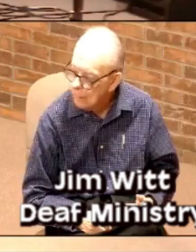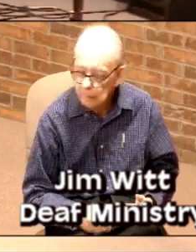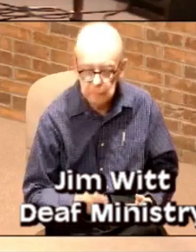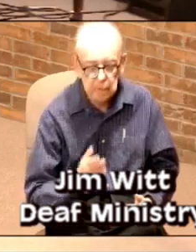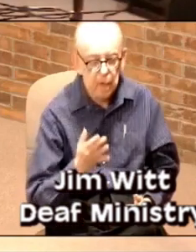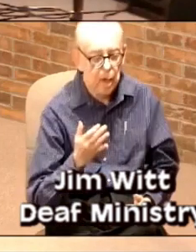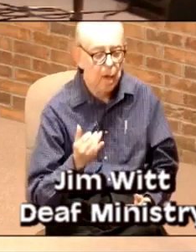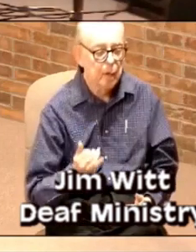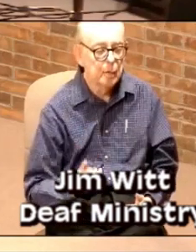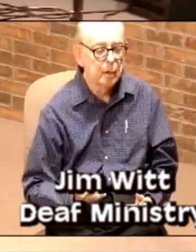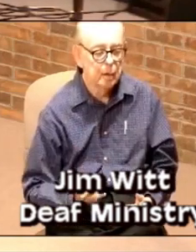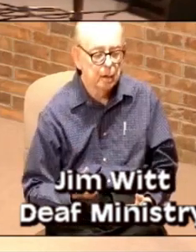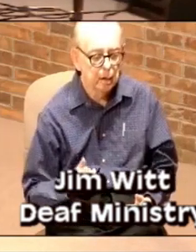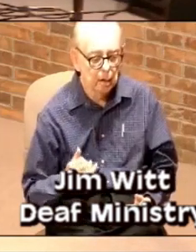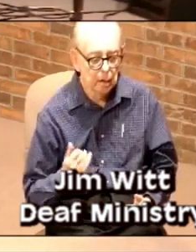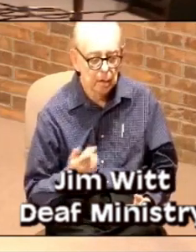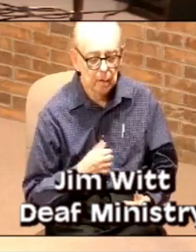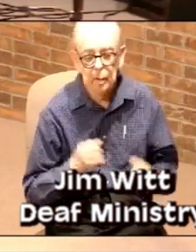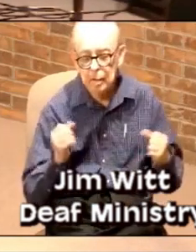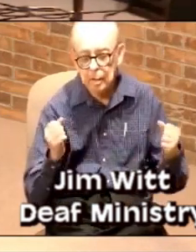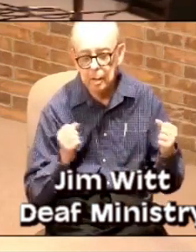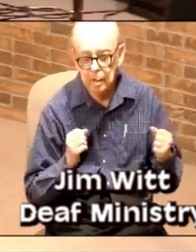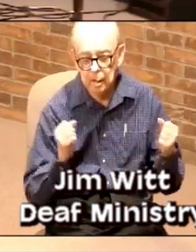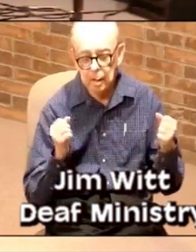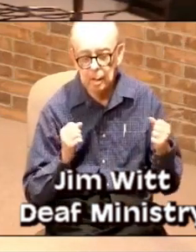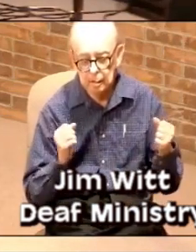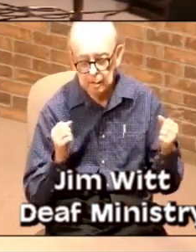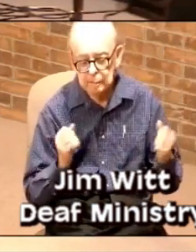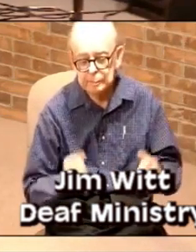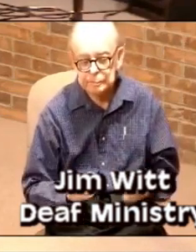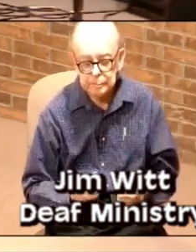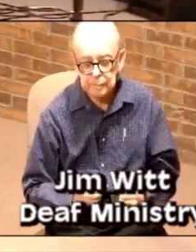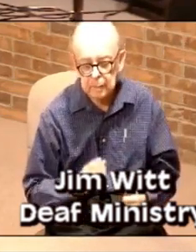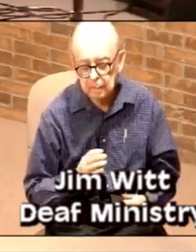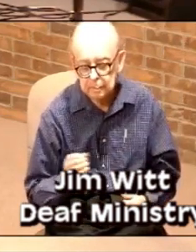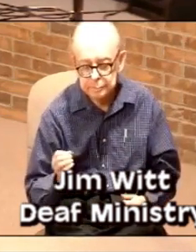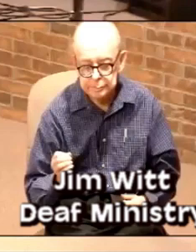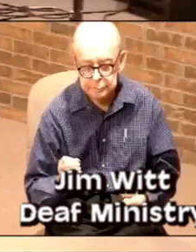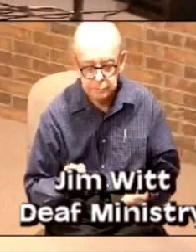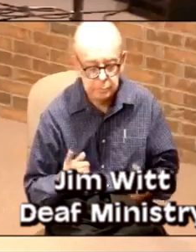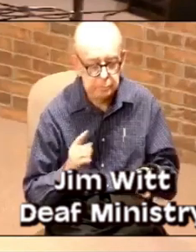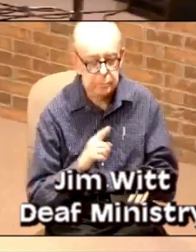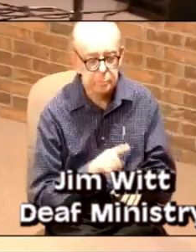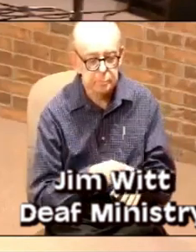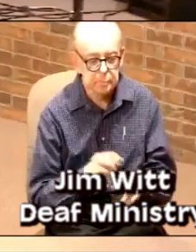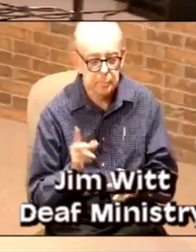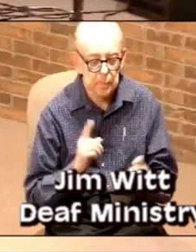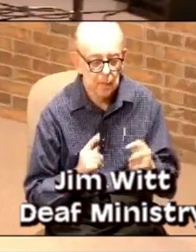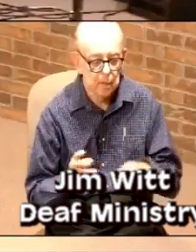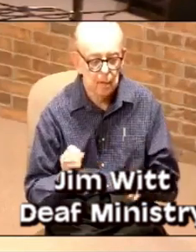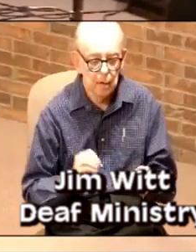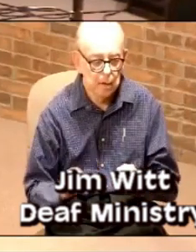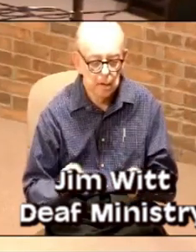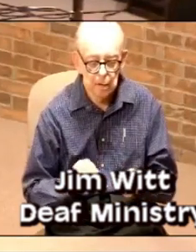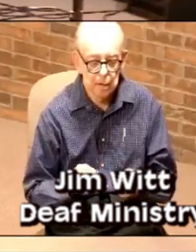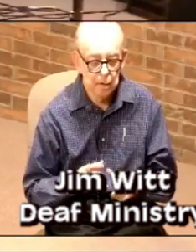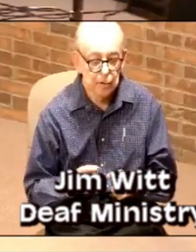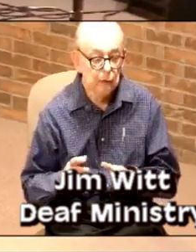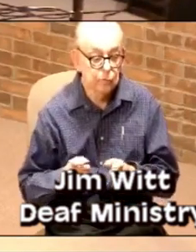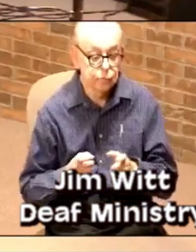Because we exercise to keep healthy. And a lot of times what people try to do is they try